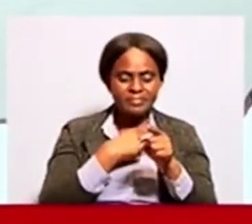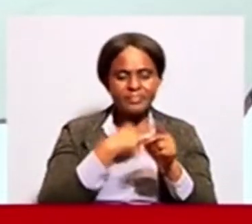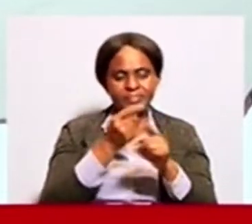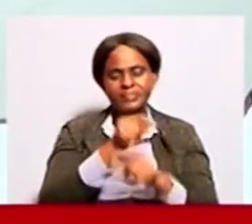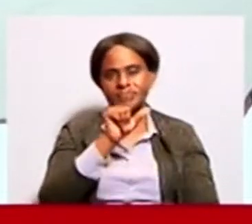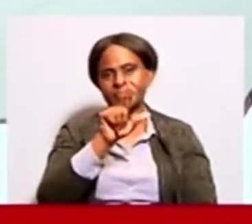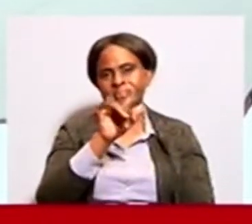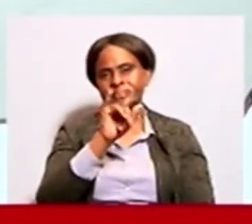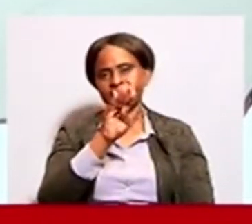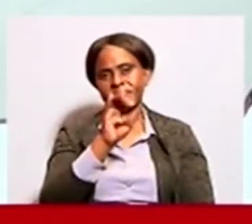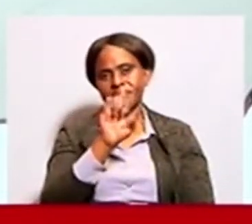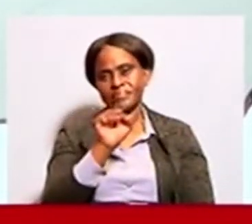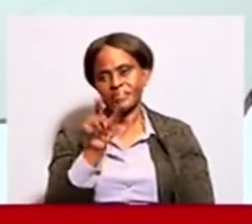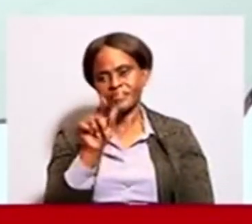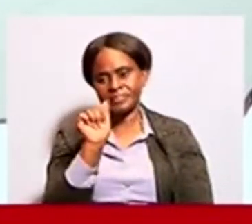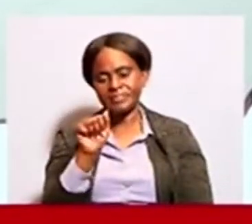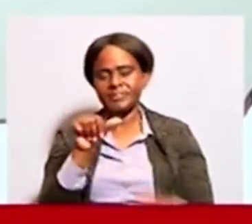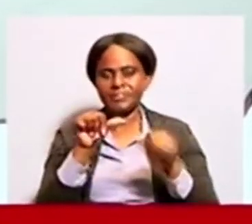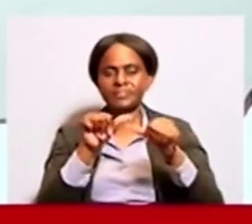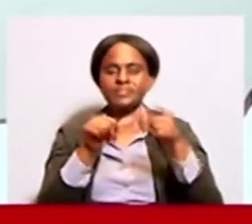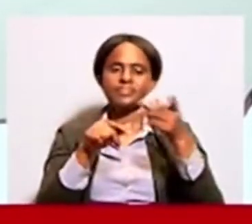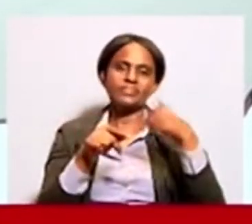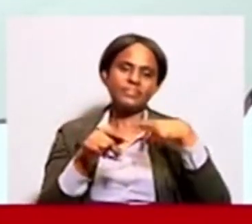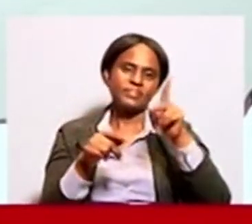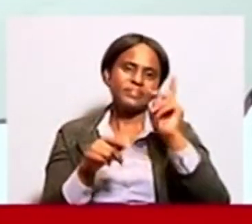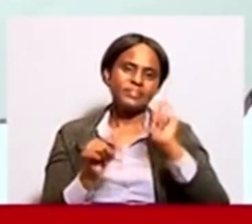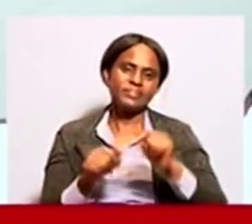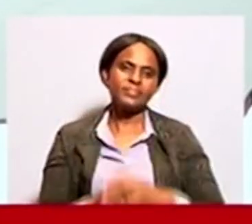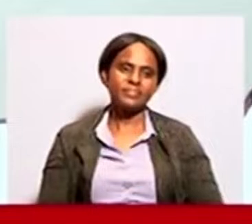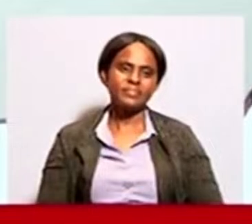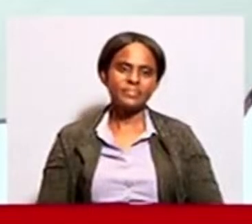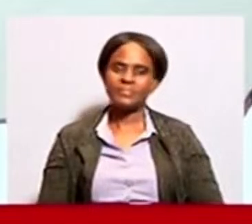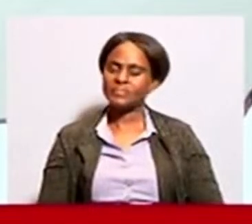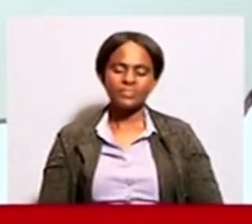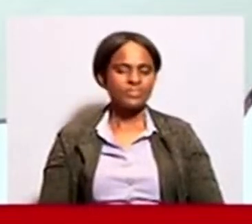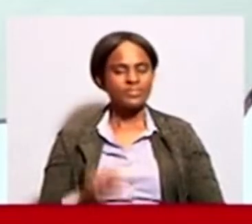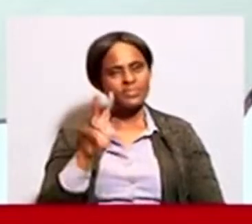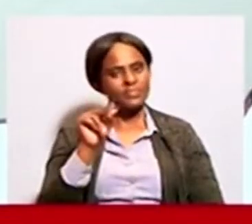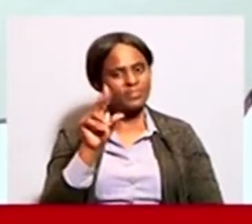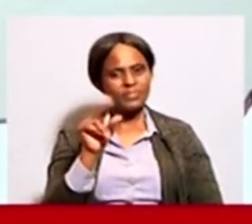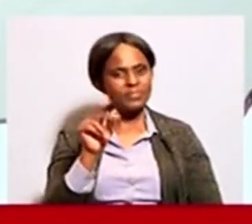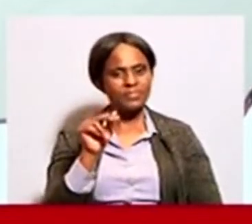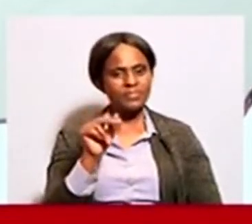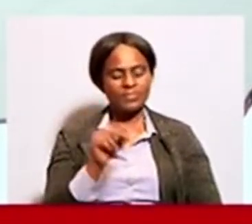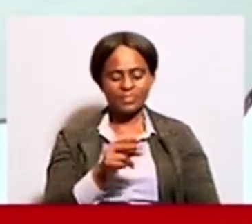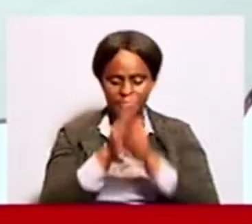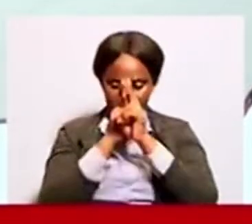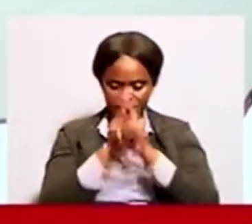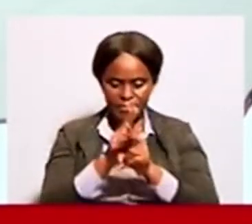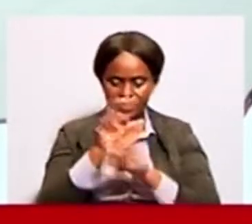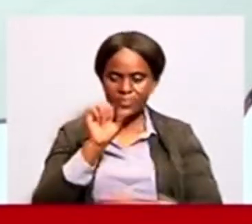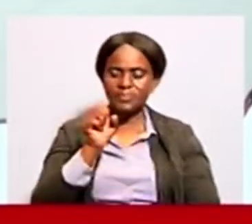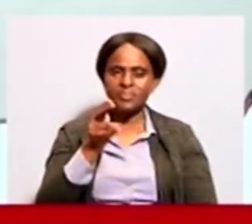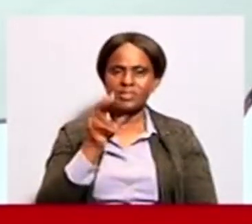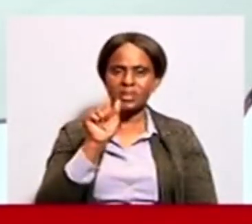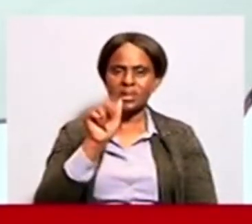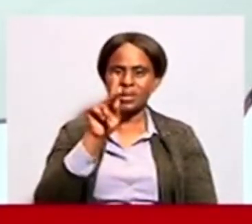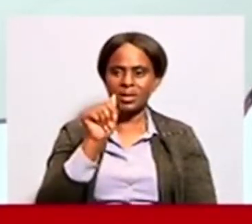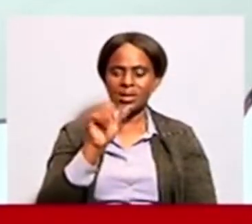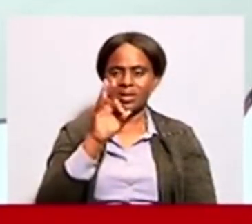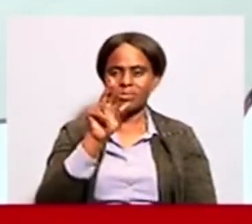Libes. You can still pay. You don't do that. Honorable Shagafuso and the Honorable Nyambose.